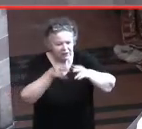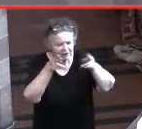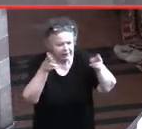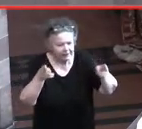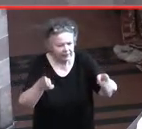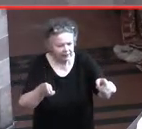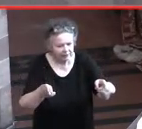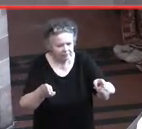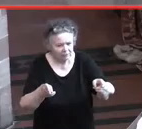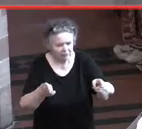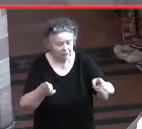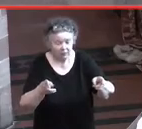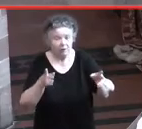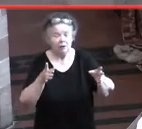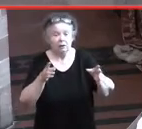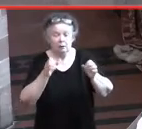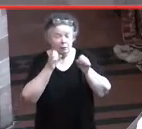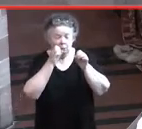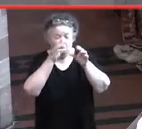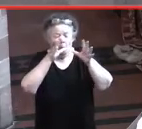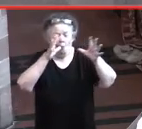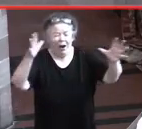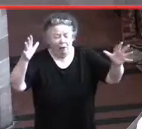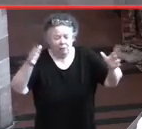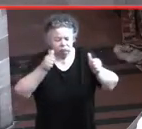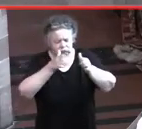an out-of-this-world scale.